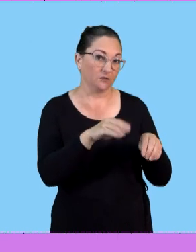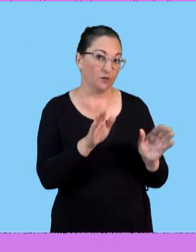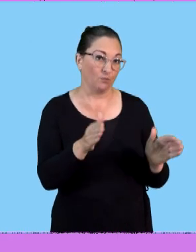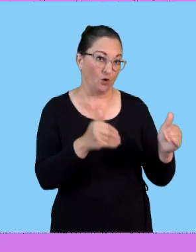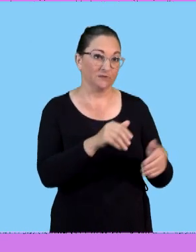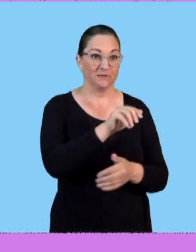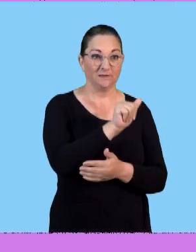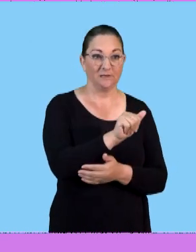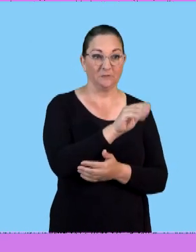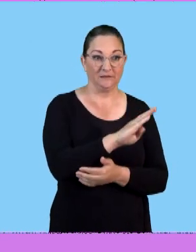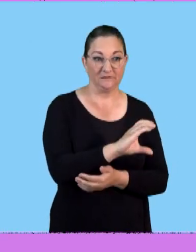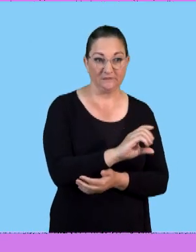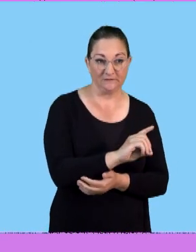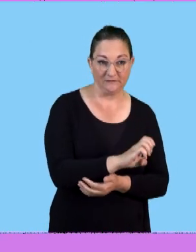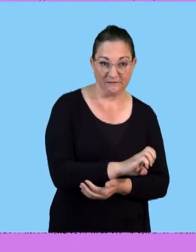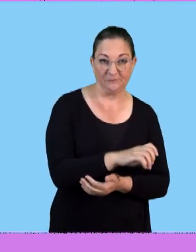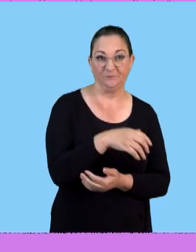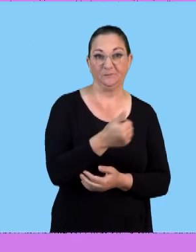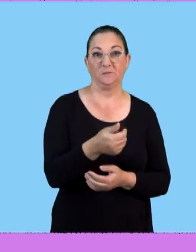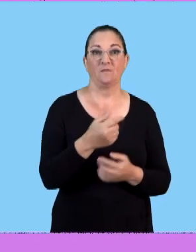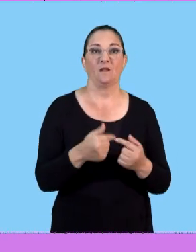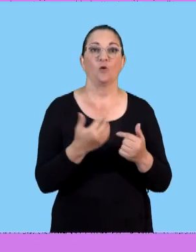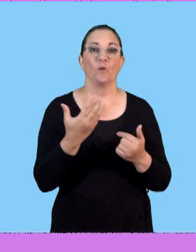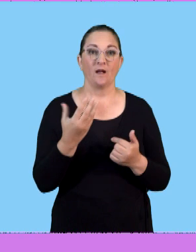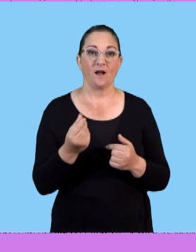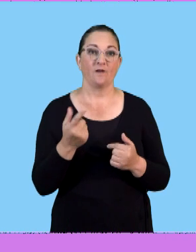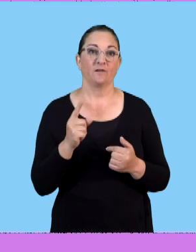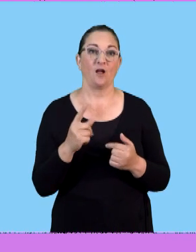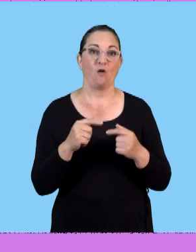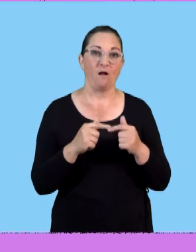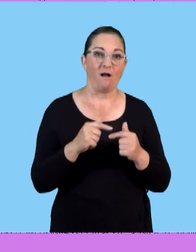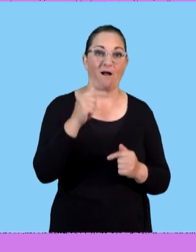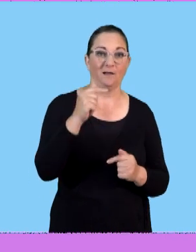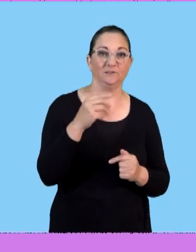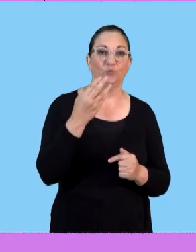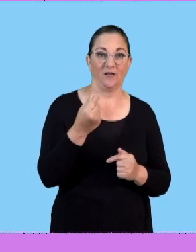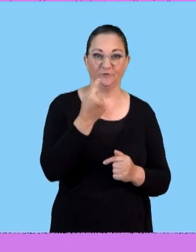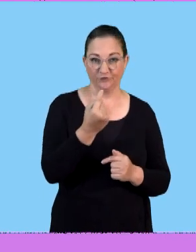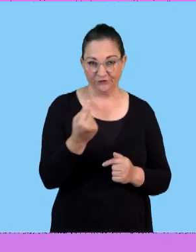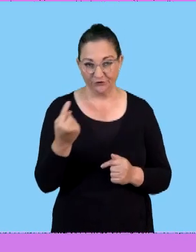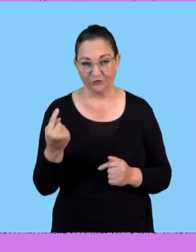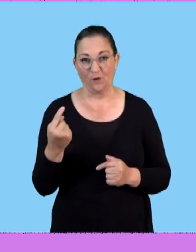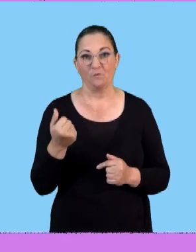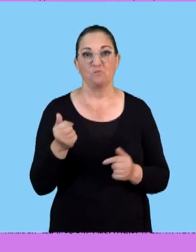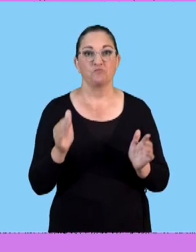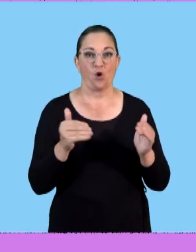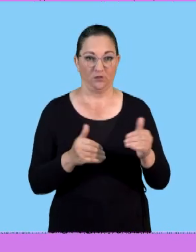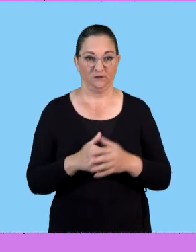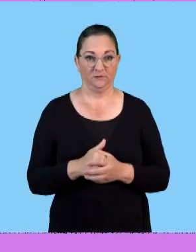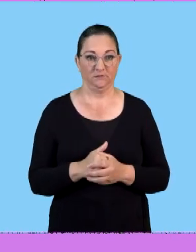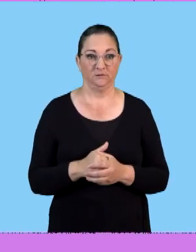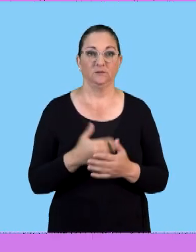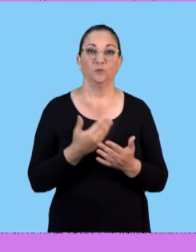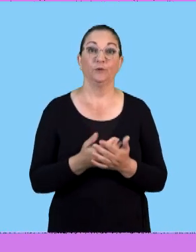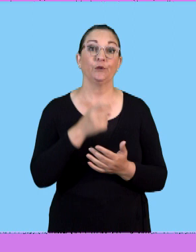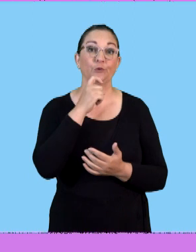And then we have the length, the width, as well as the height of each of these boxes. Then at the bottom there, I've indicated that we